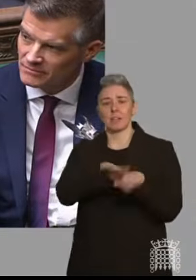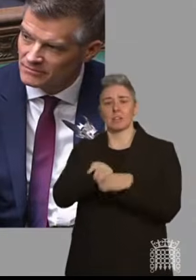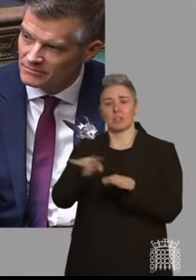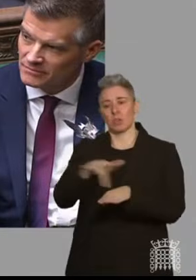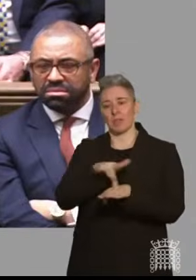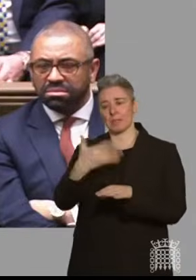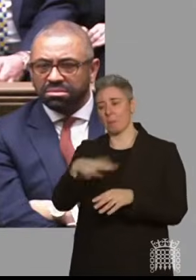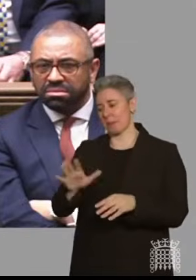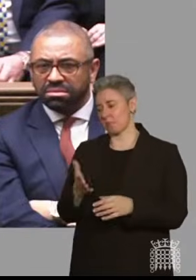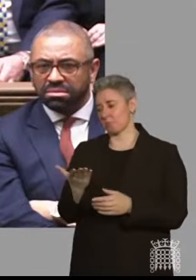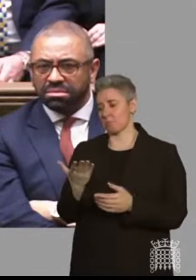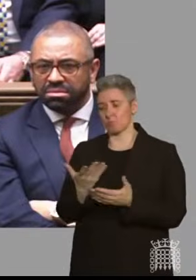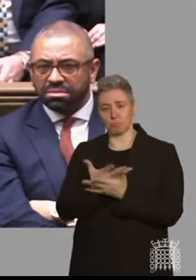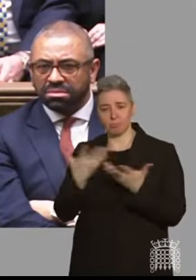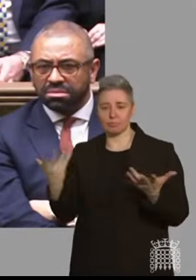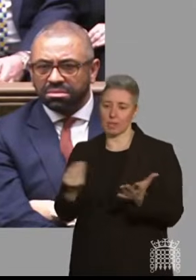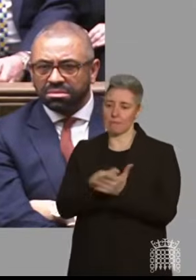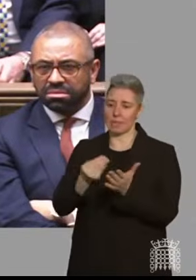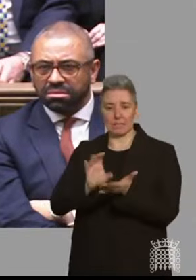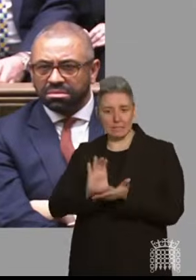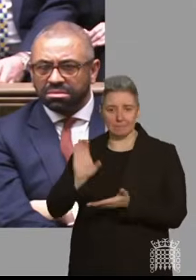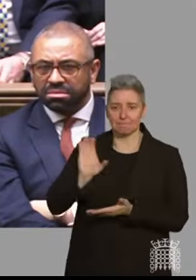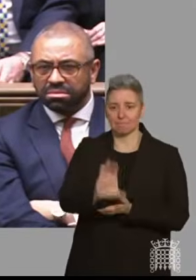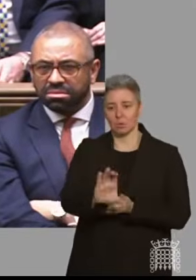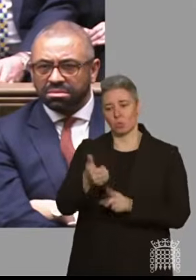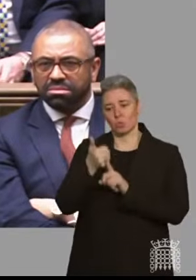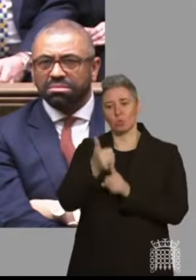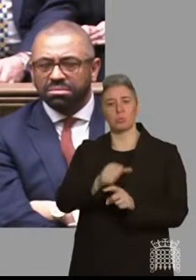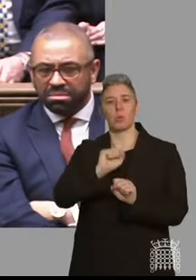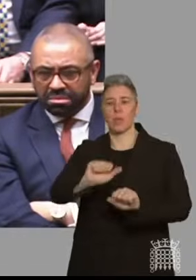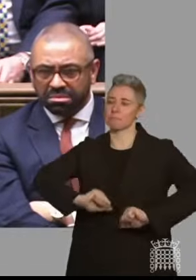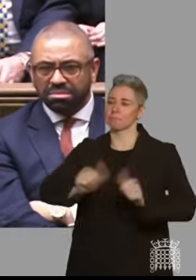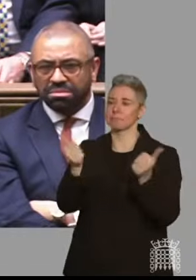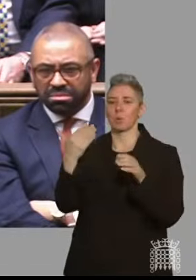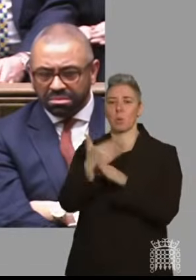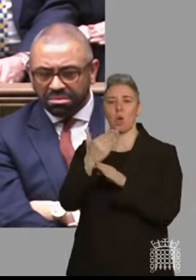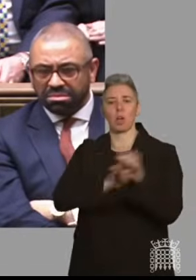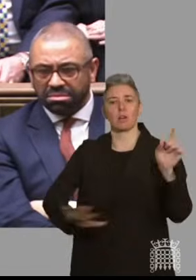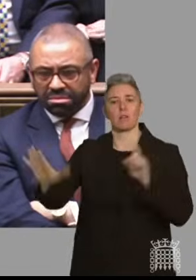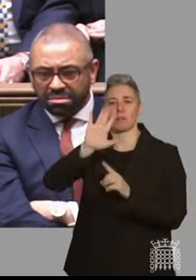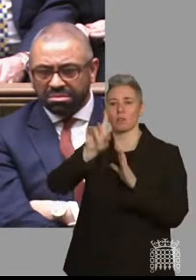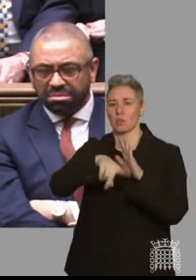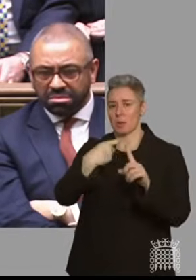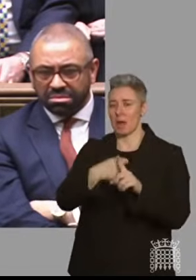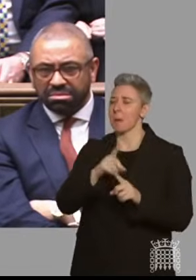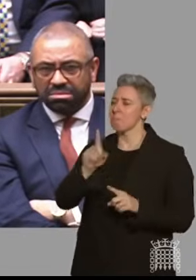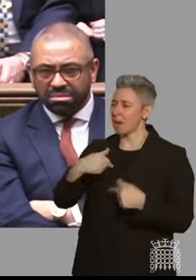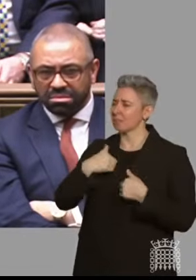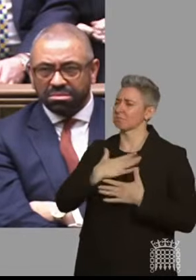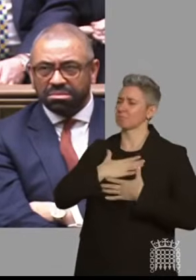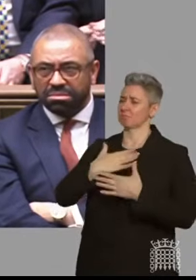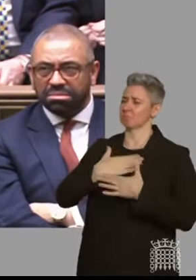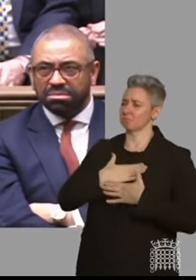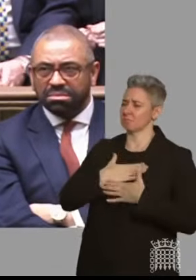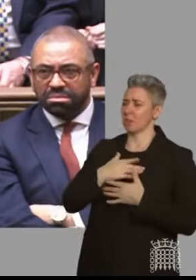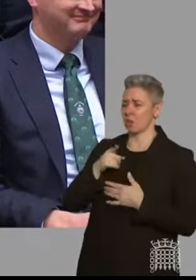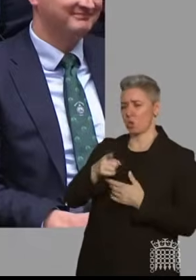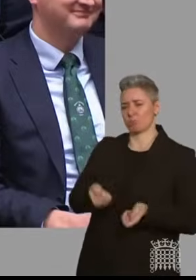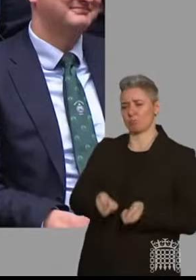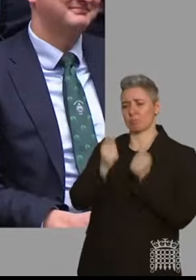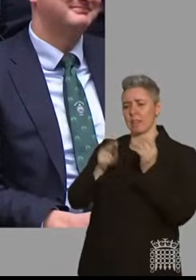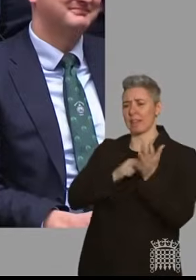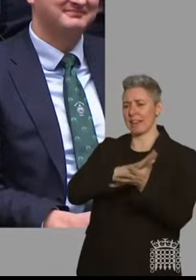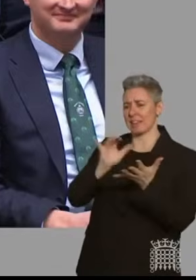work across the UK. But I am surprised to hear her raising the NHS when it's her party that's propping up the Welsh Labour